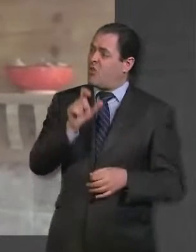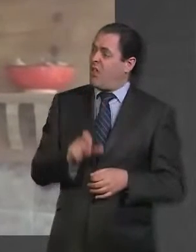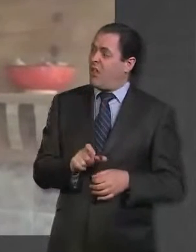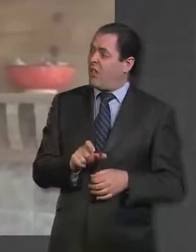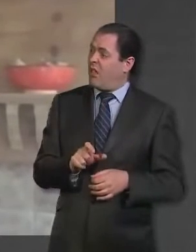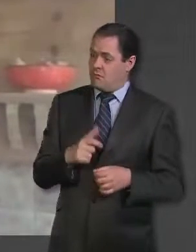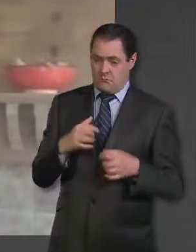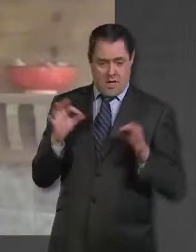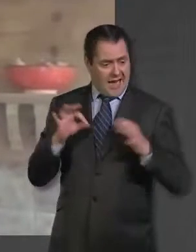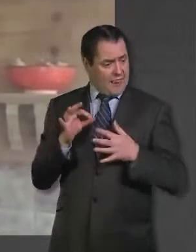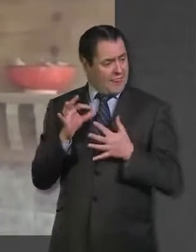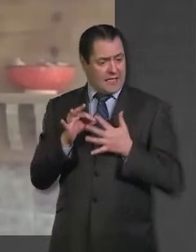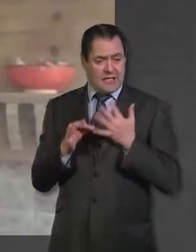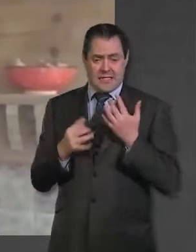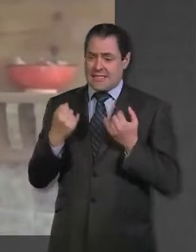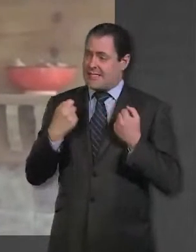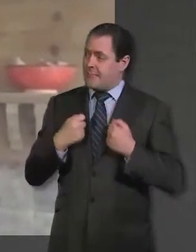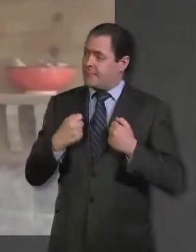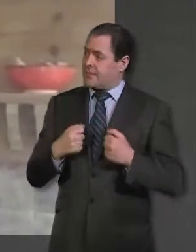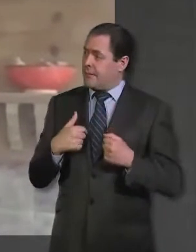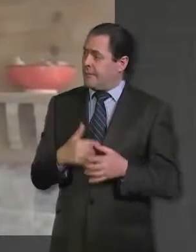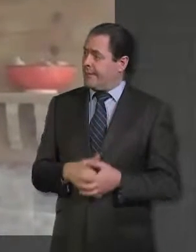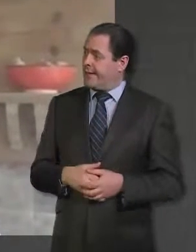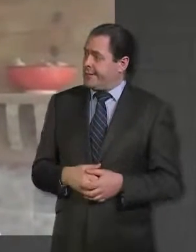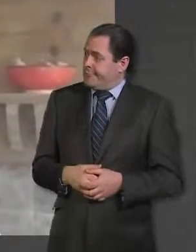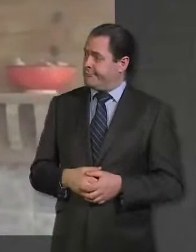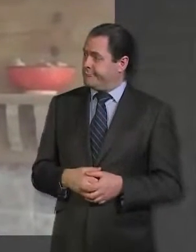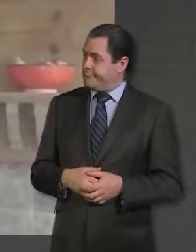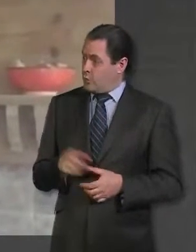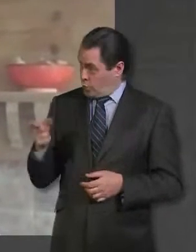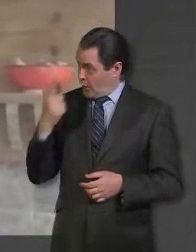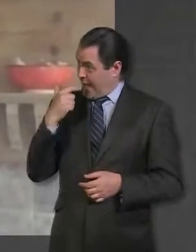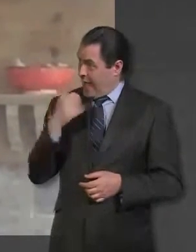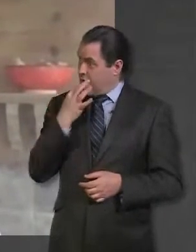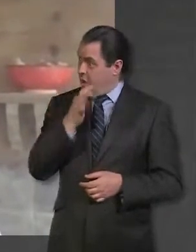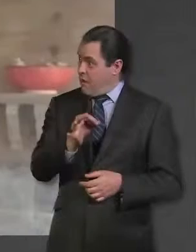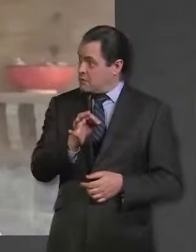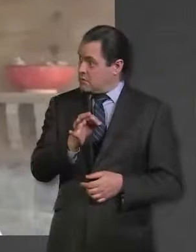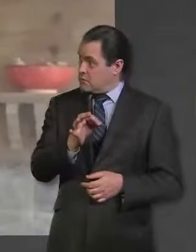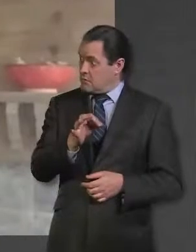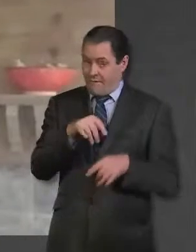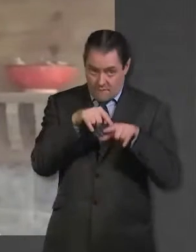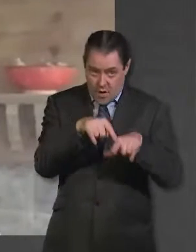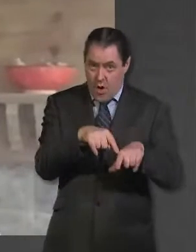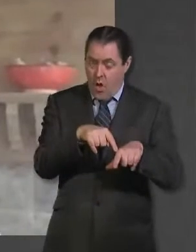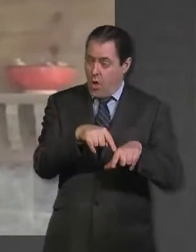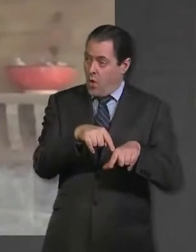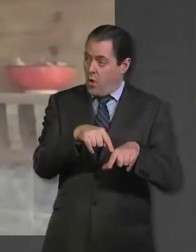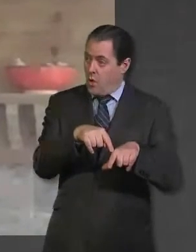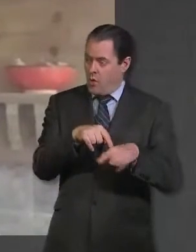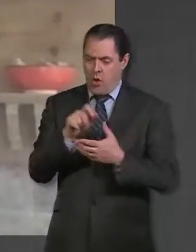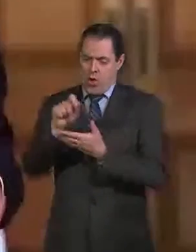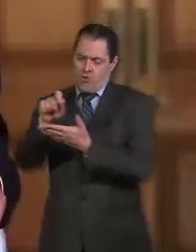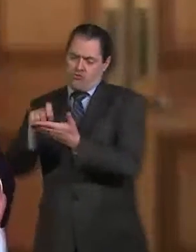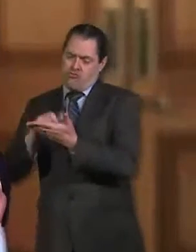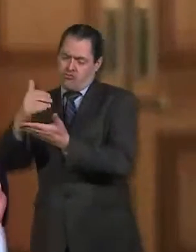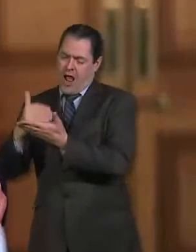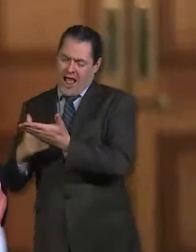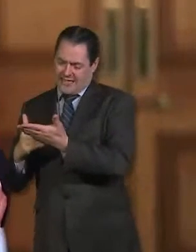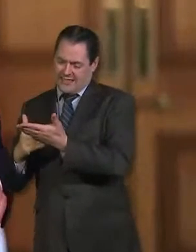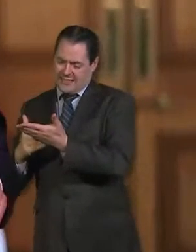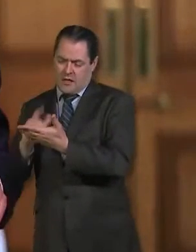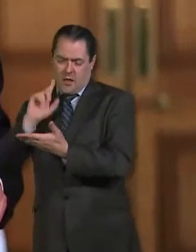you make that big ask if the people who are writing the orders aren't following them? Well, as